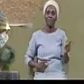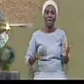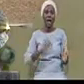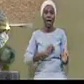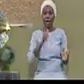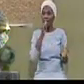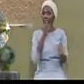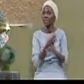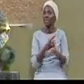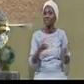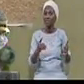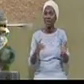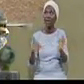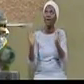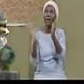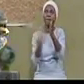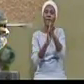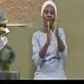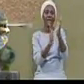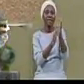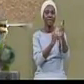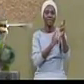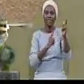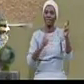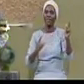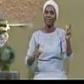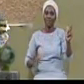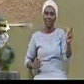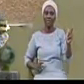praise the Lord.